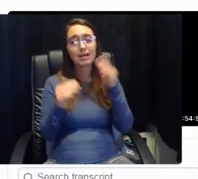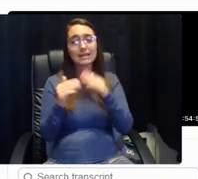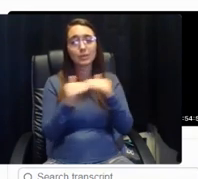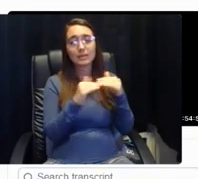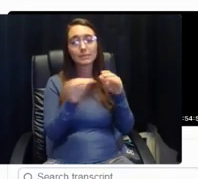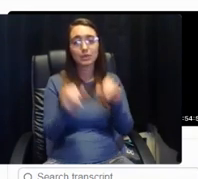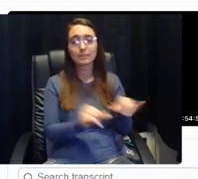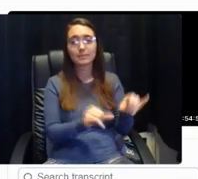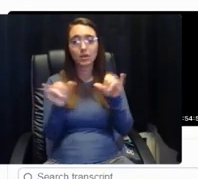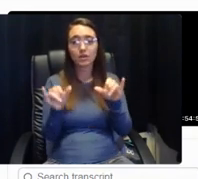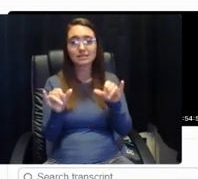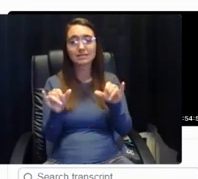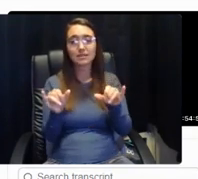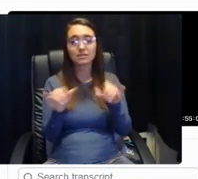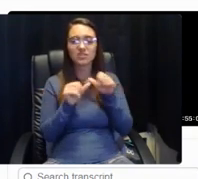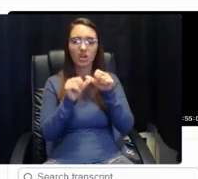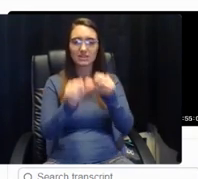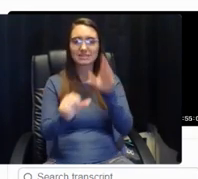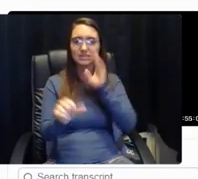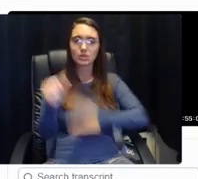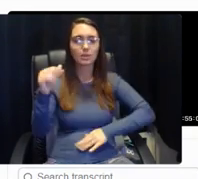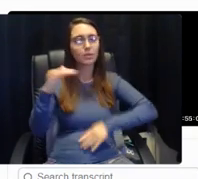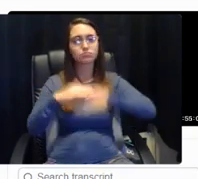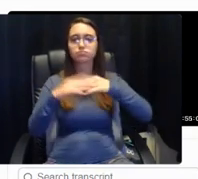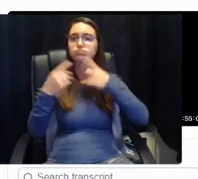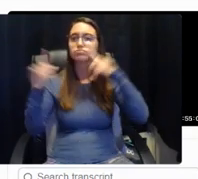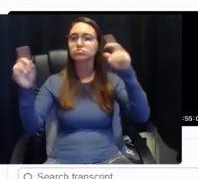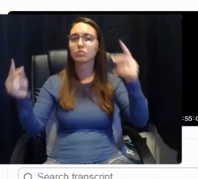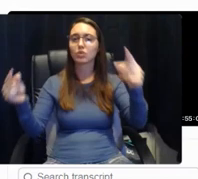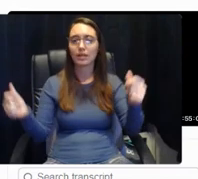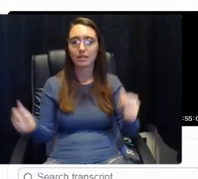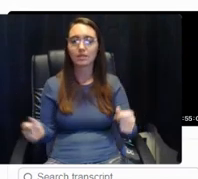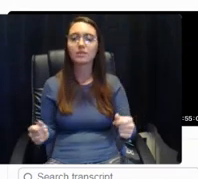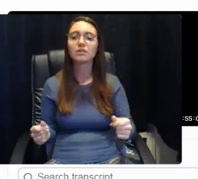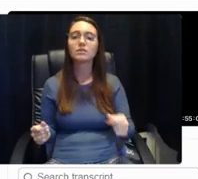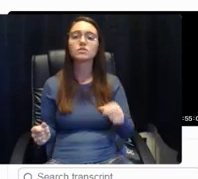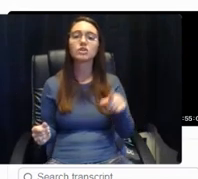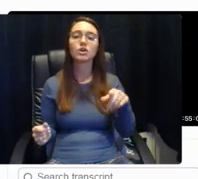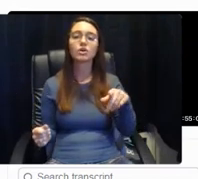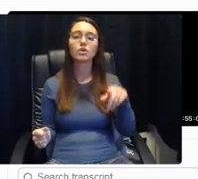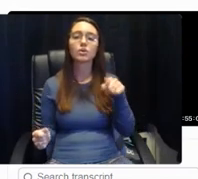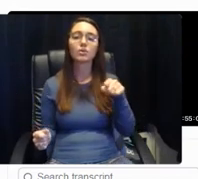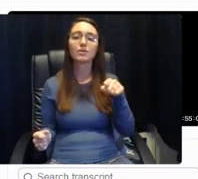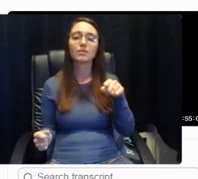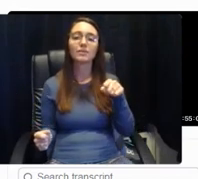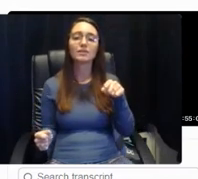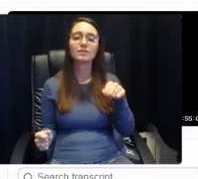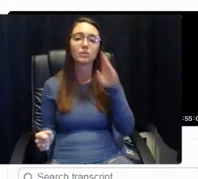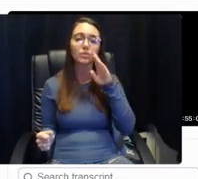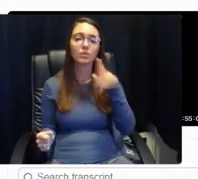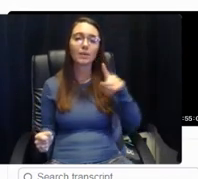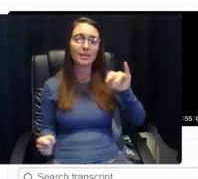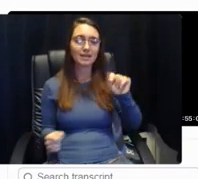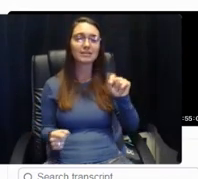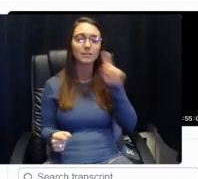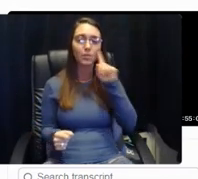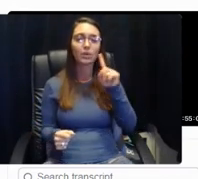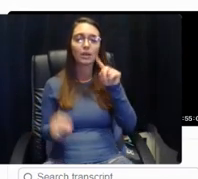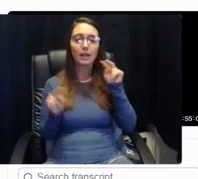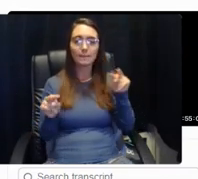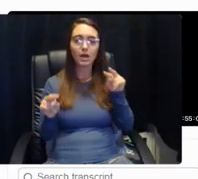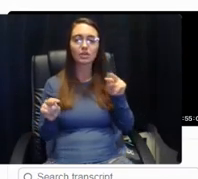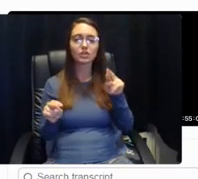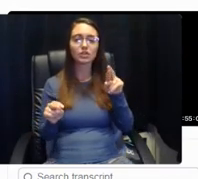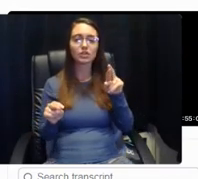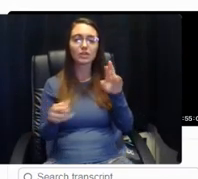reaches equilibrium very quickly. And platinum electrode monitor the solution redox potentials, and